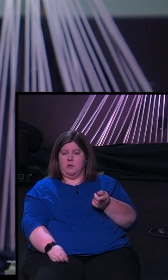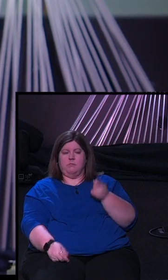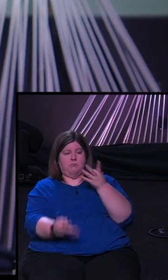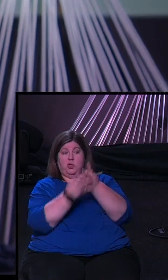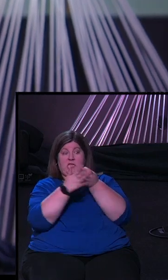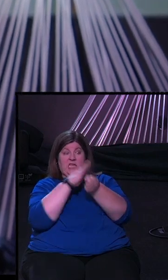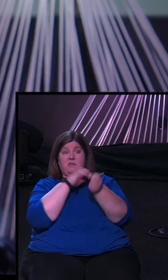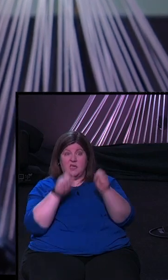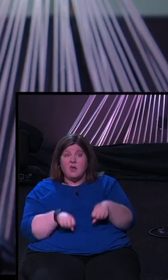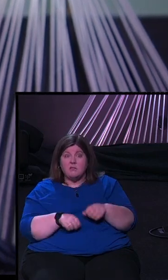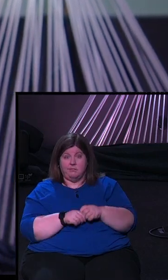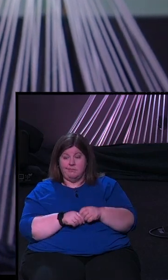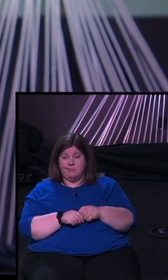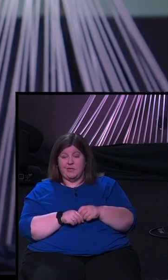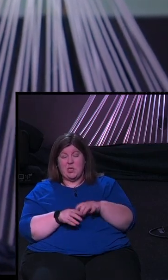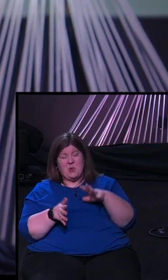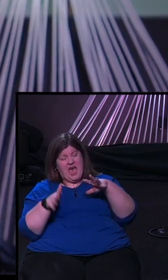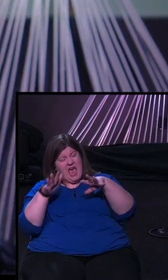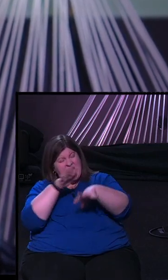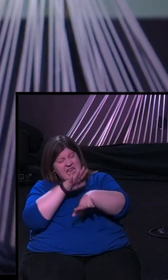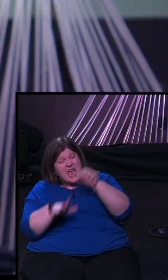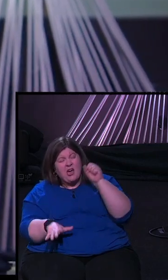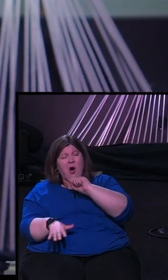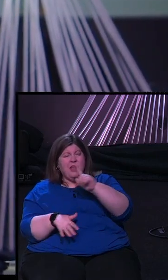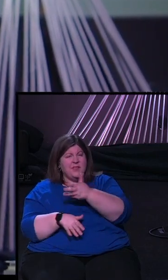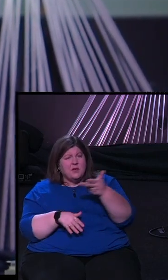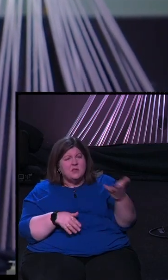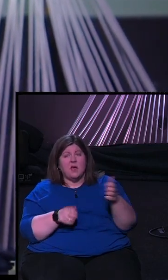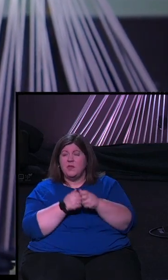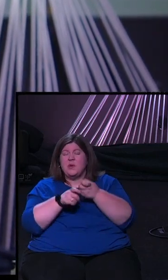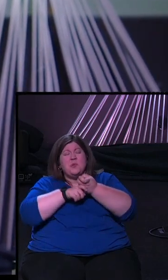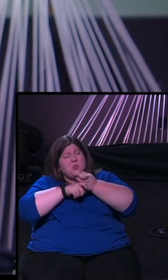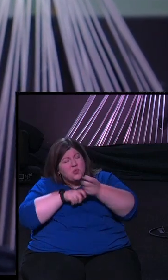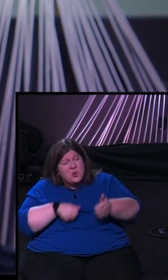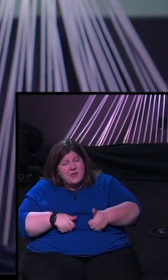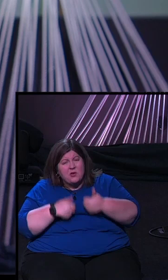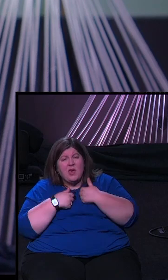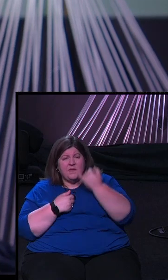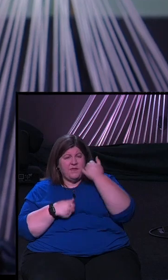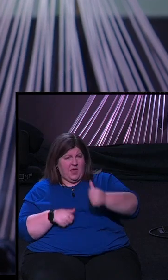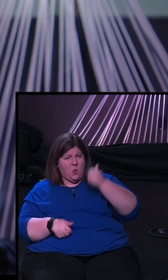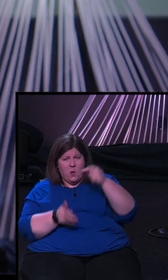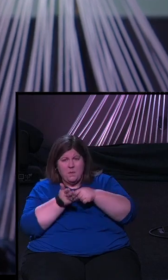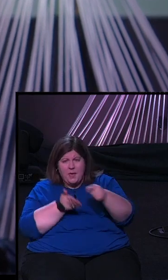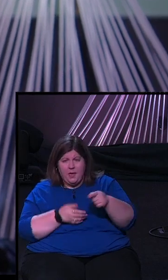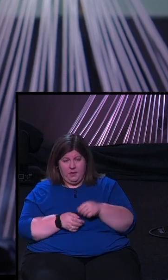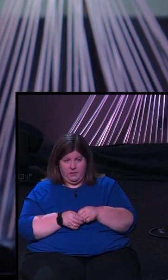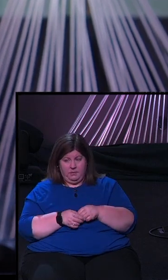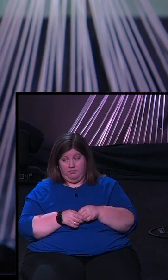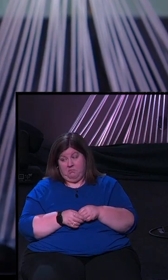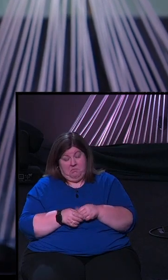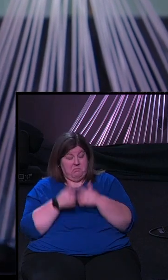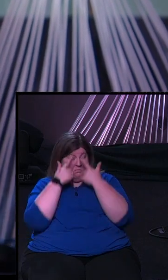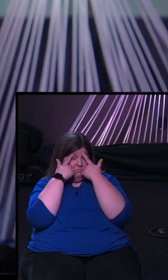prison. You can take all of their stuff. You can ruin their entire livelihood or their families or generations. You can do